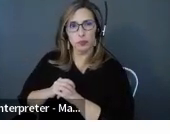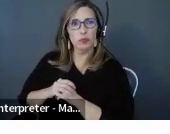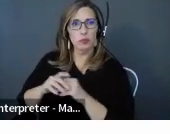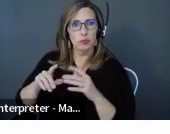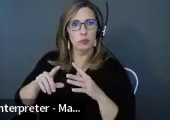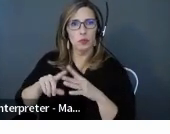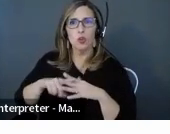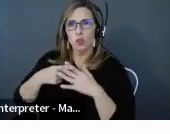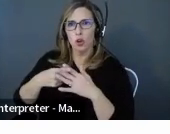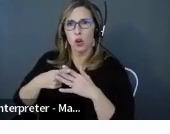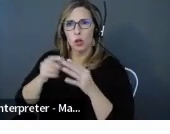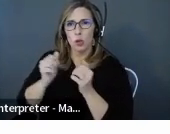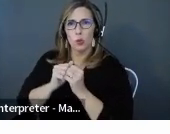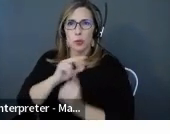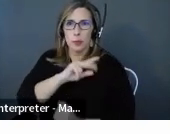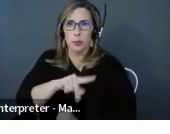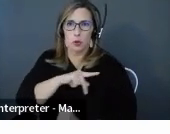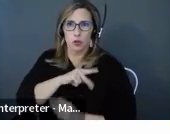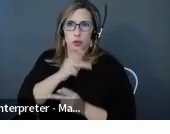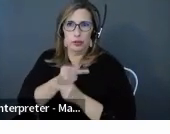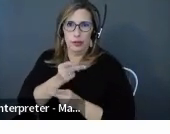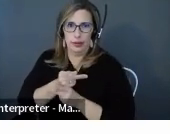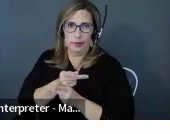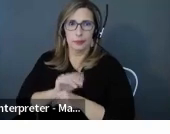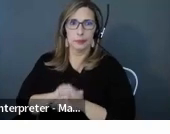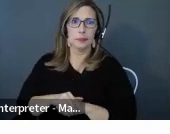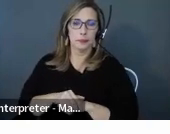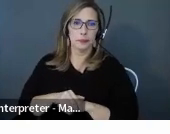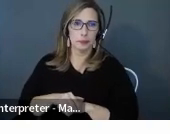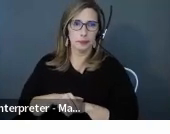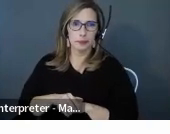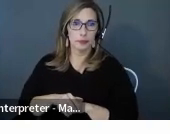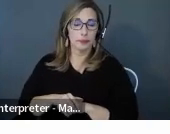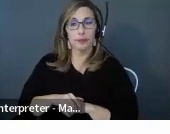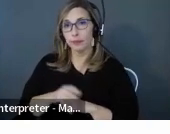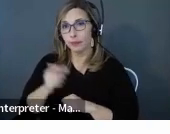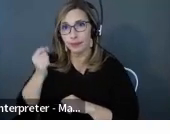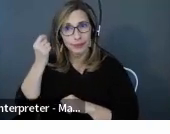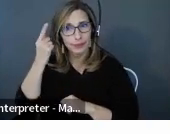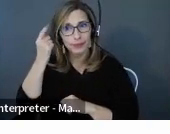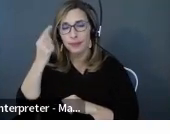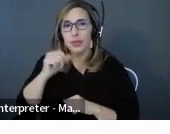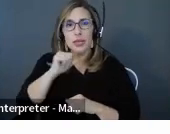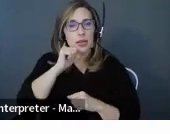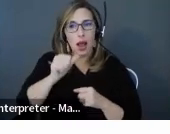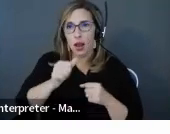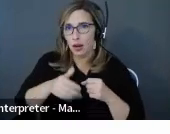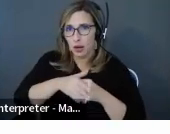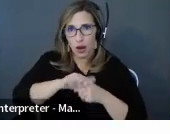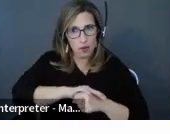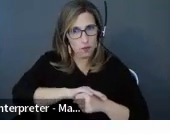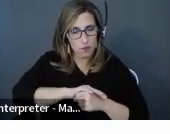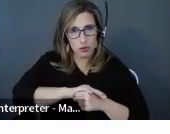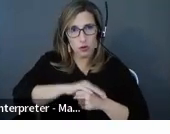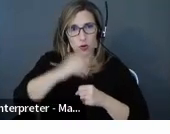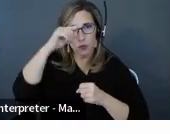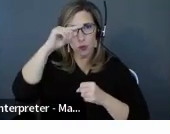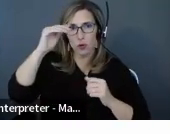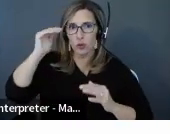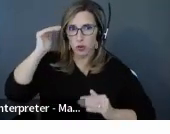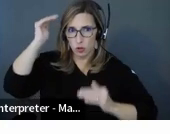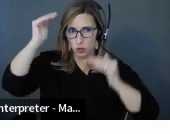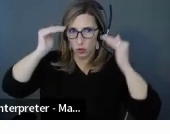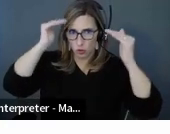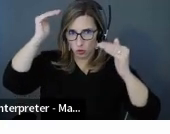with personal care services. Those are not covered for